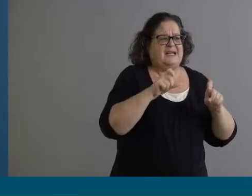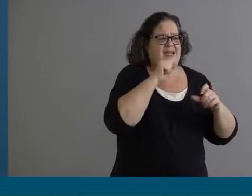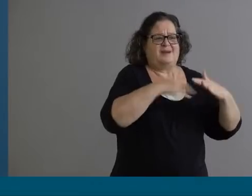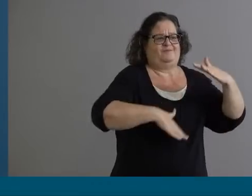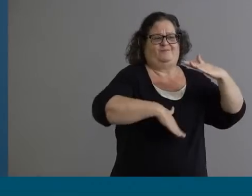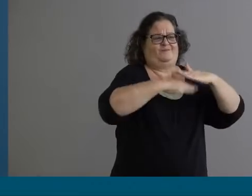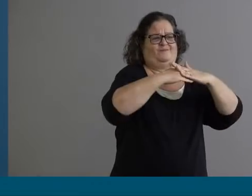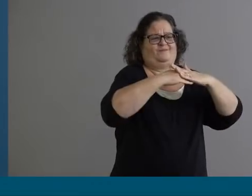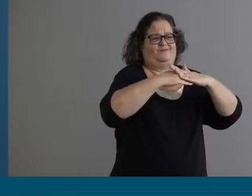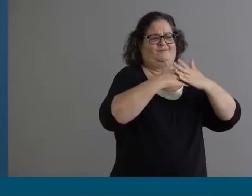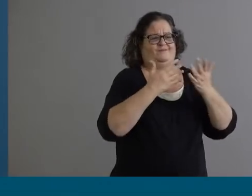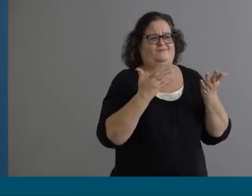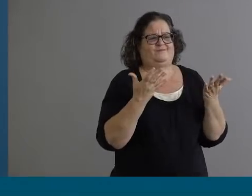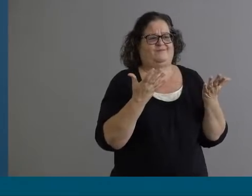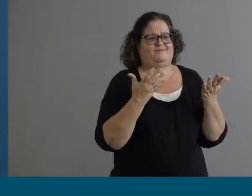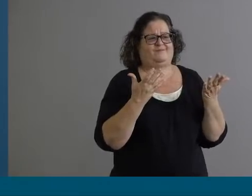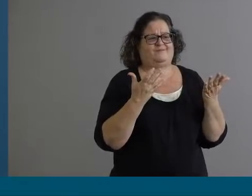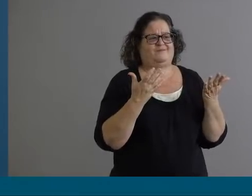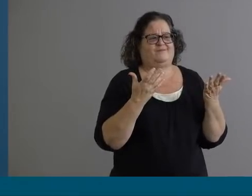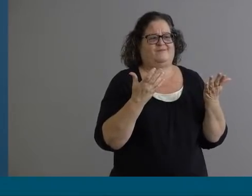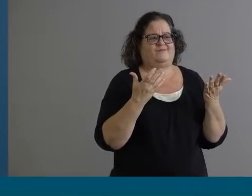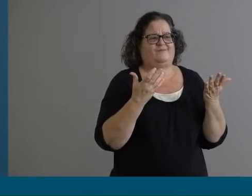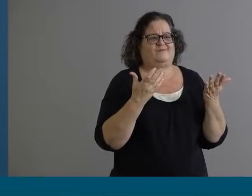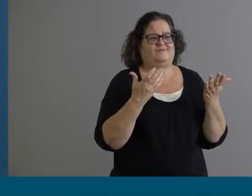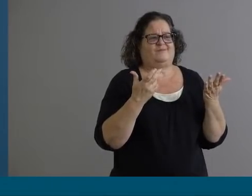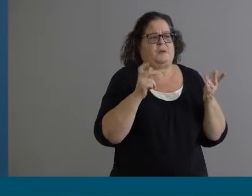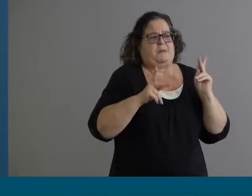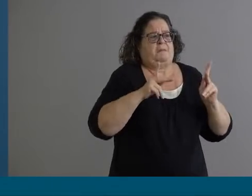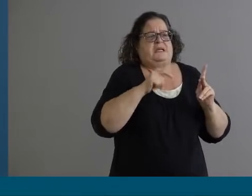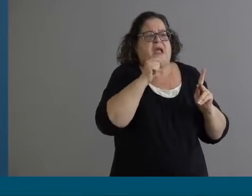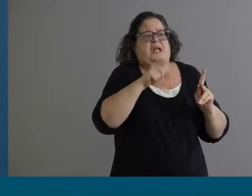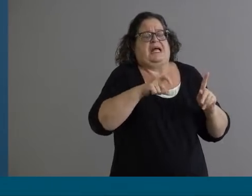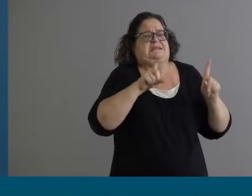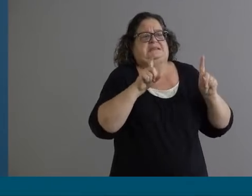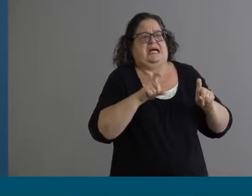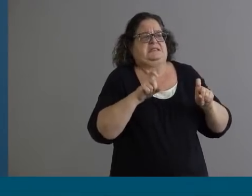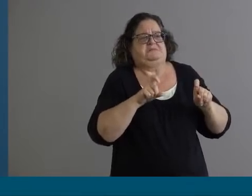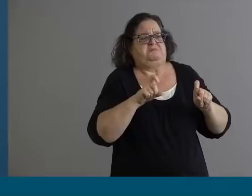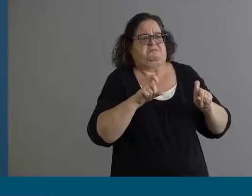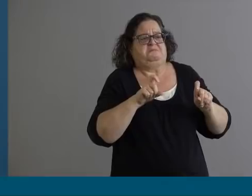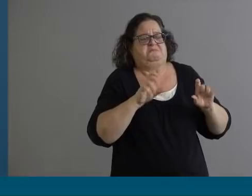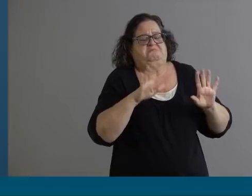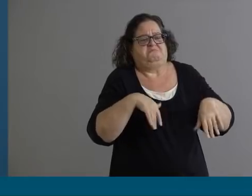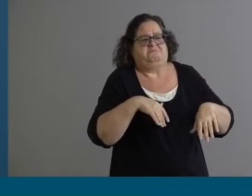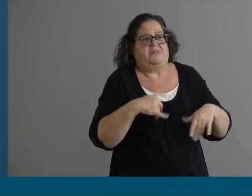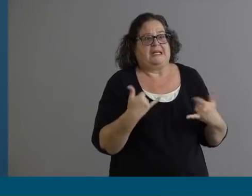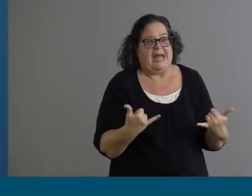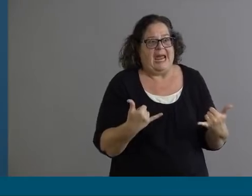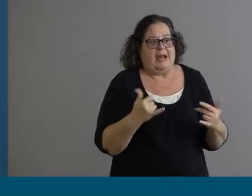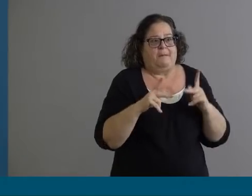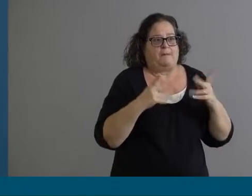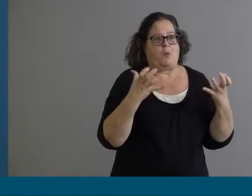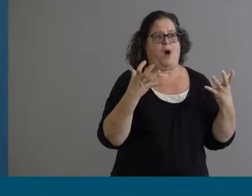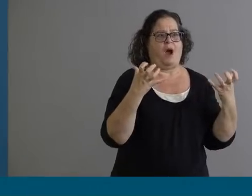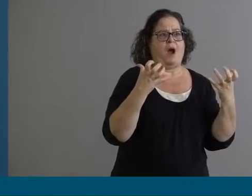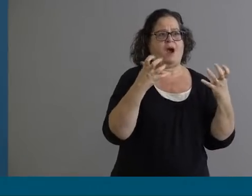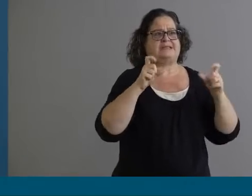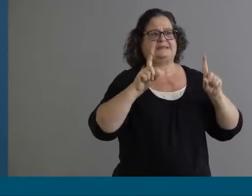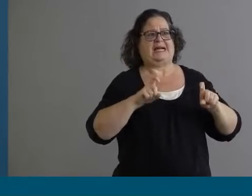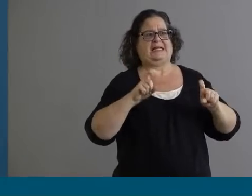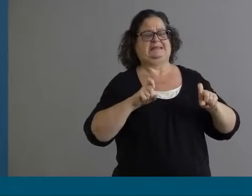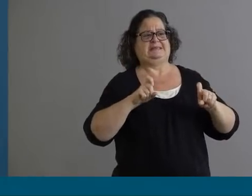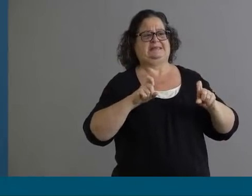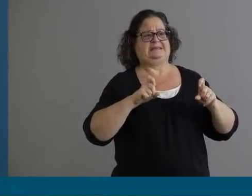is through the roof. And I know that people not only that are sick or symptomatic or have been exposed, that